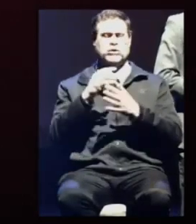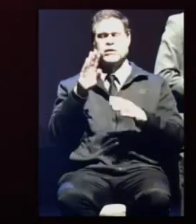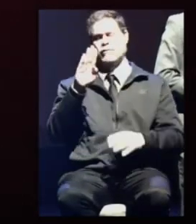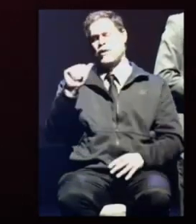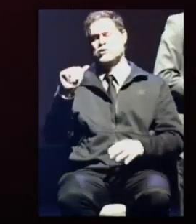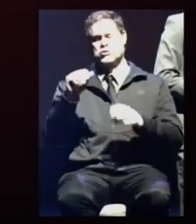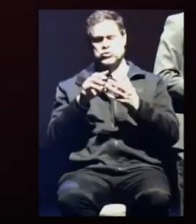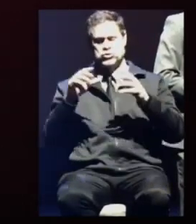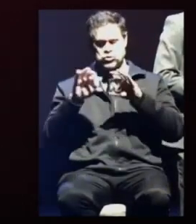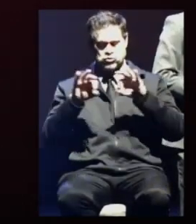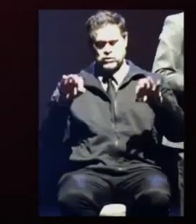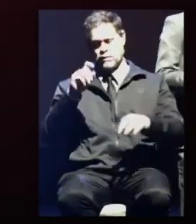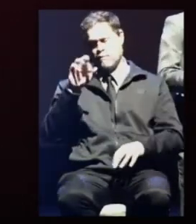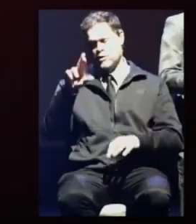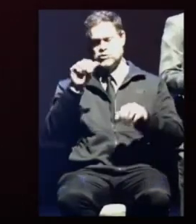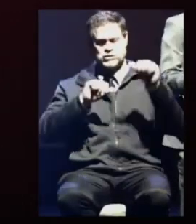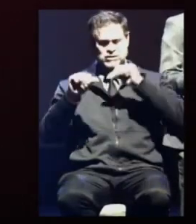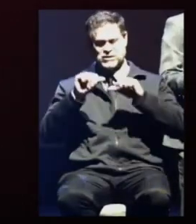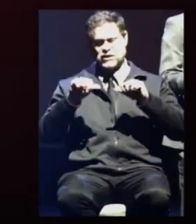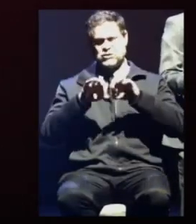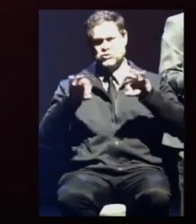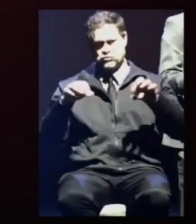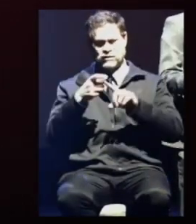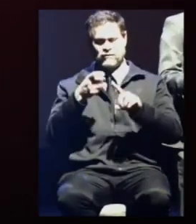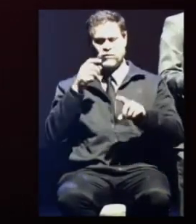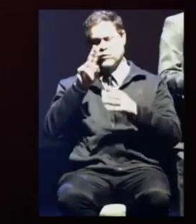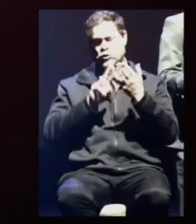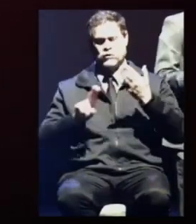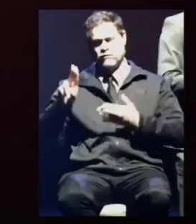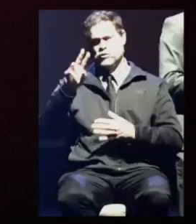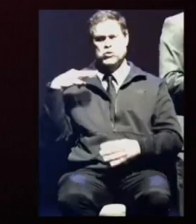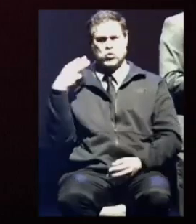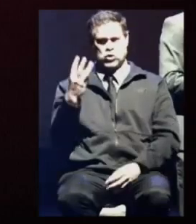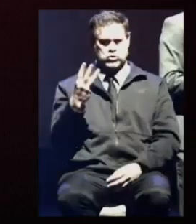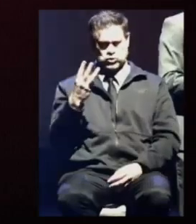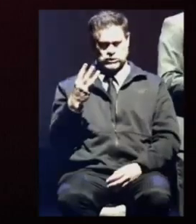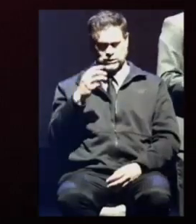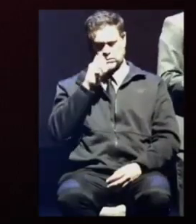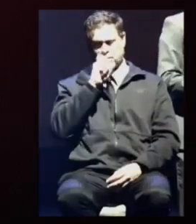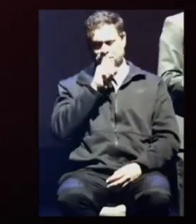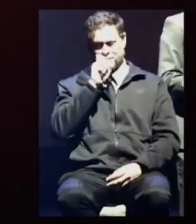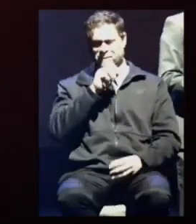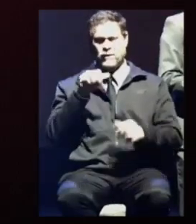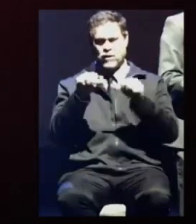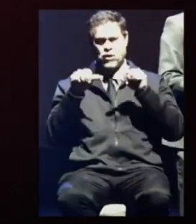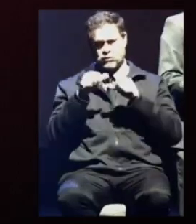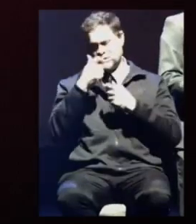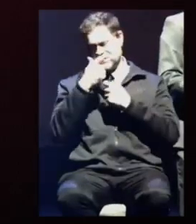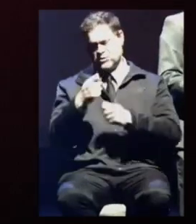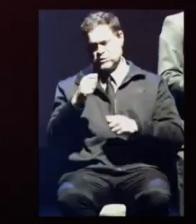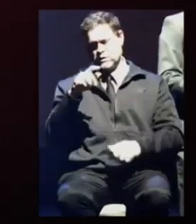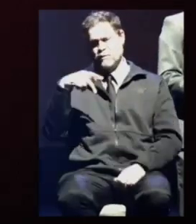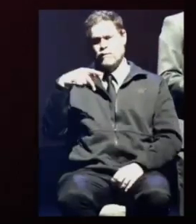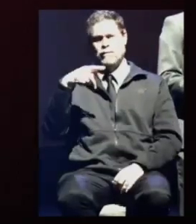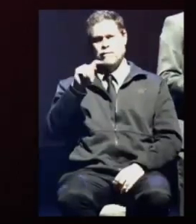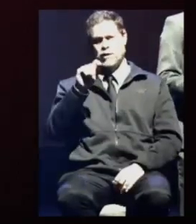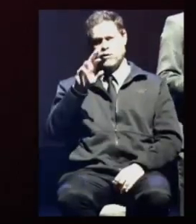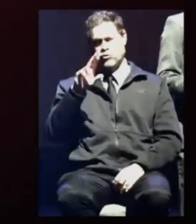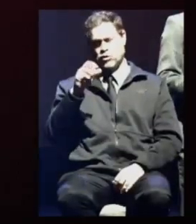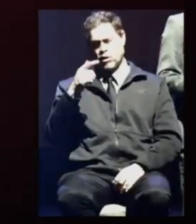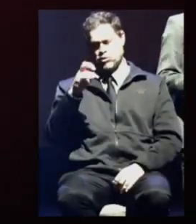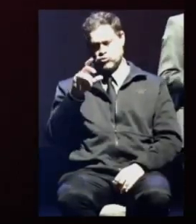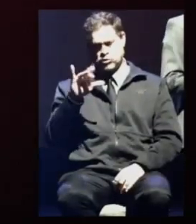the university and a Master of Science degree from the University of Washington. Her areas of interest include